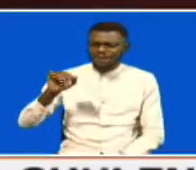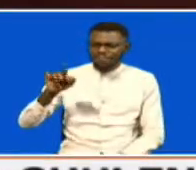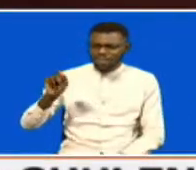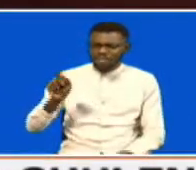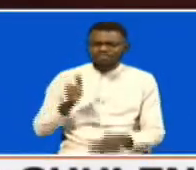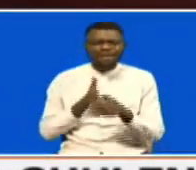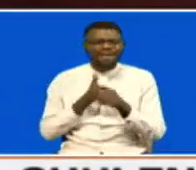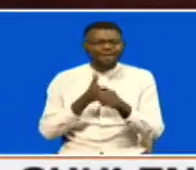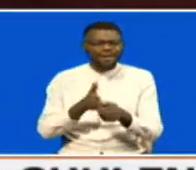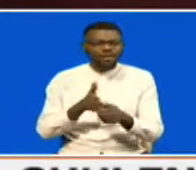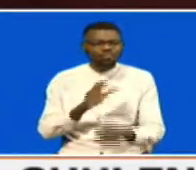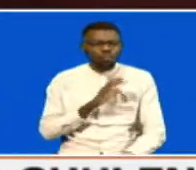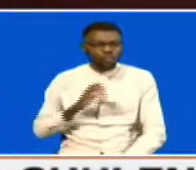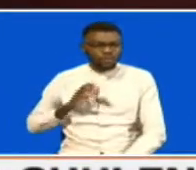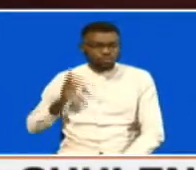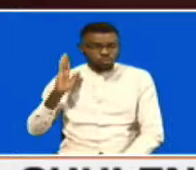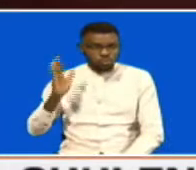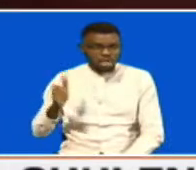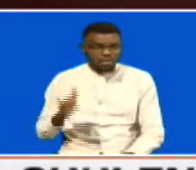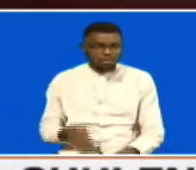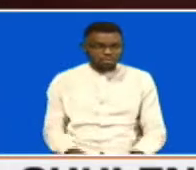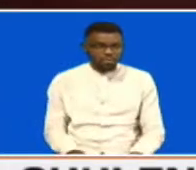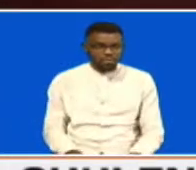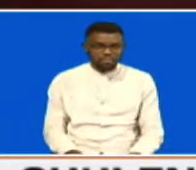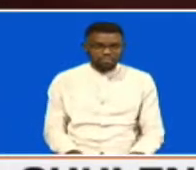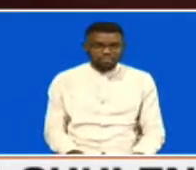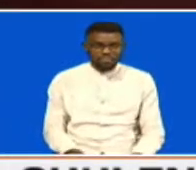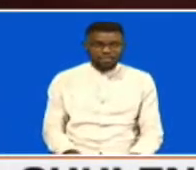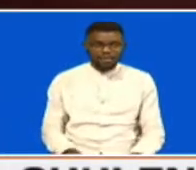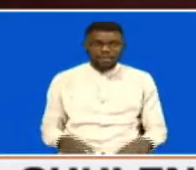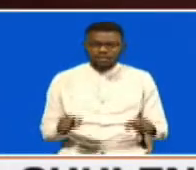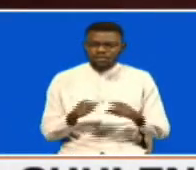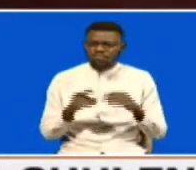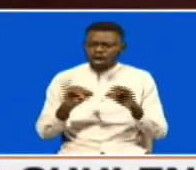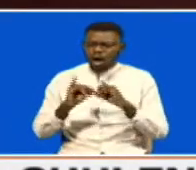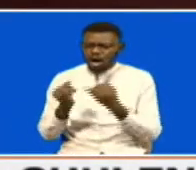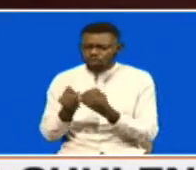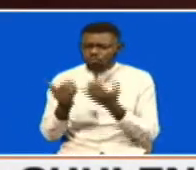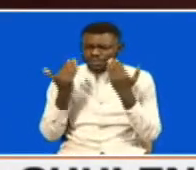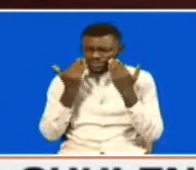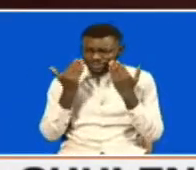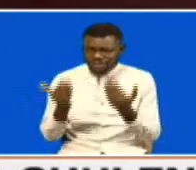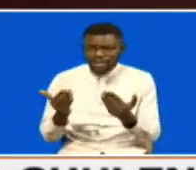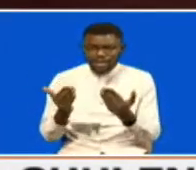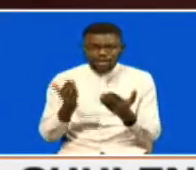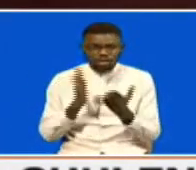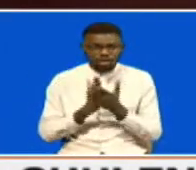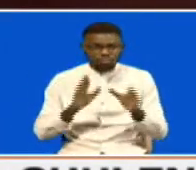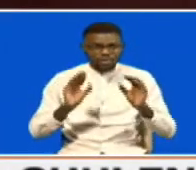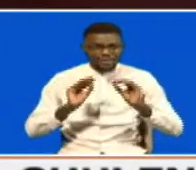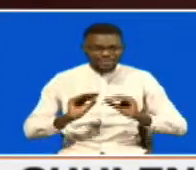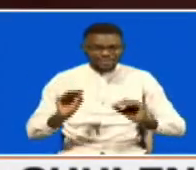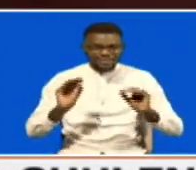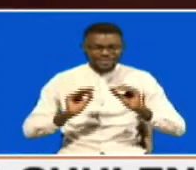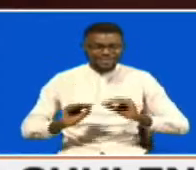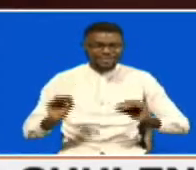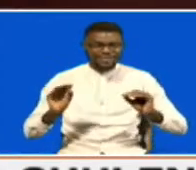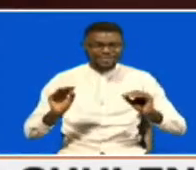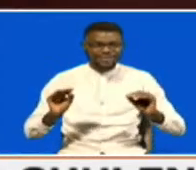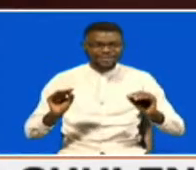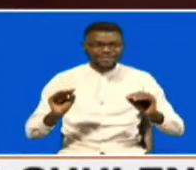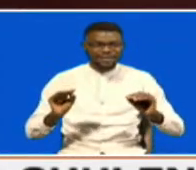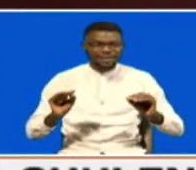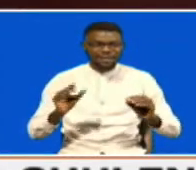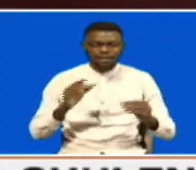our institutions, if in your office, this is a bit different. You can see how to sensitize in our learning